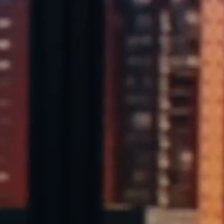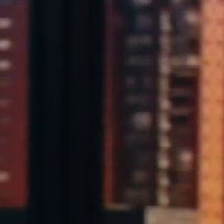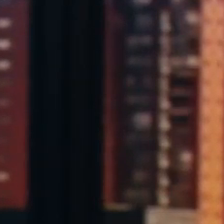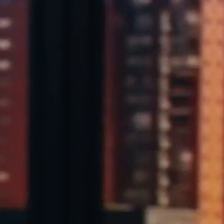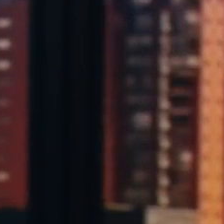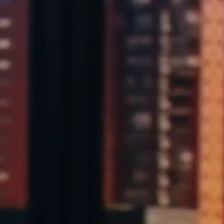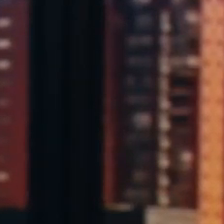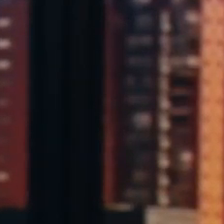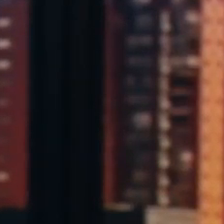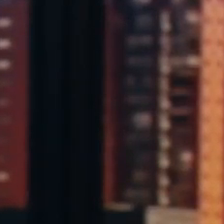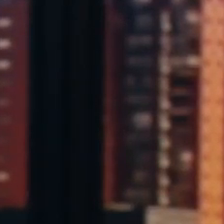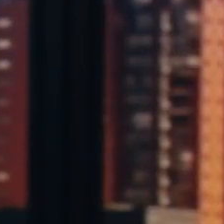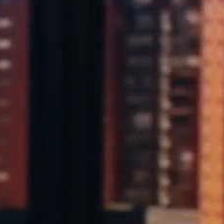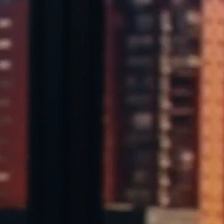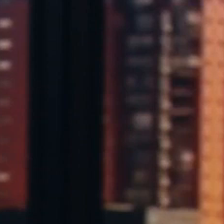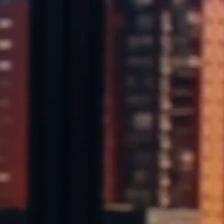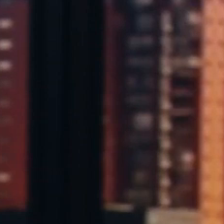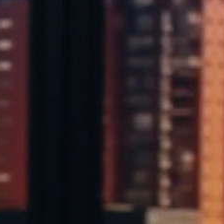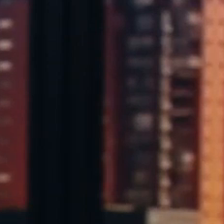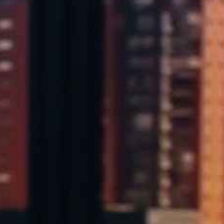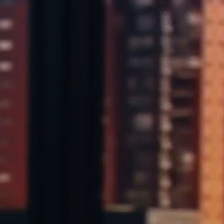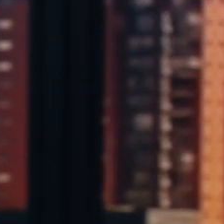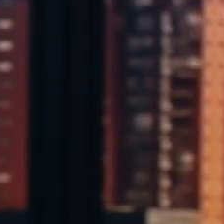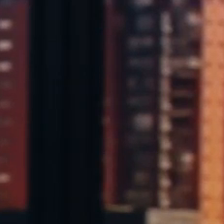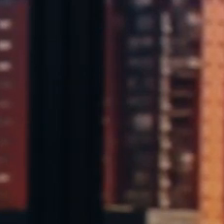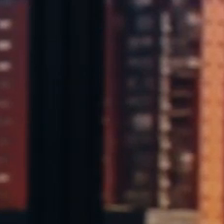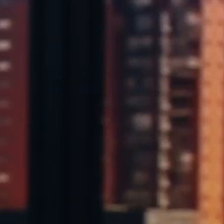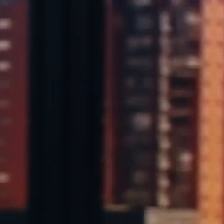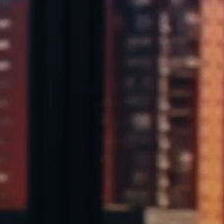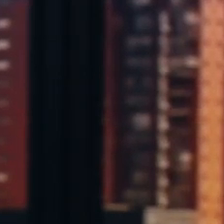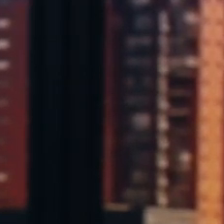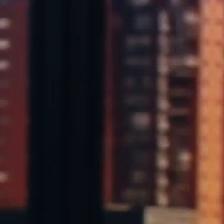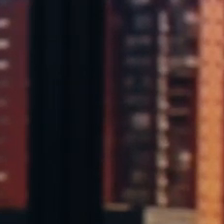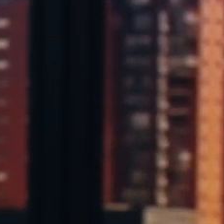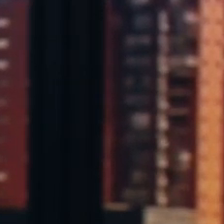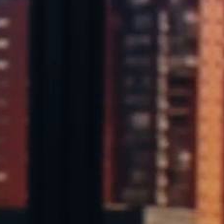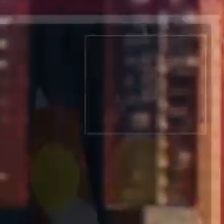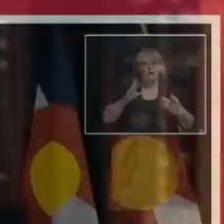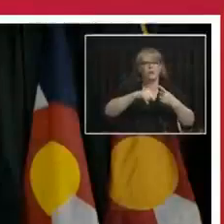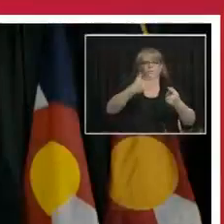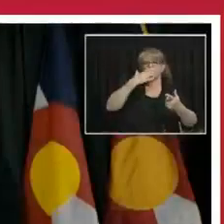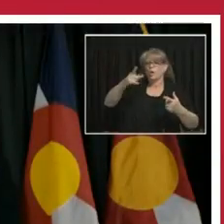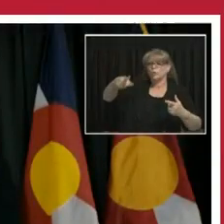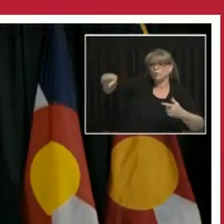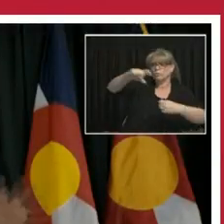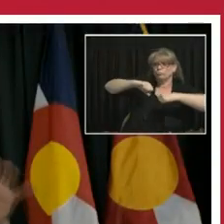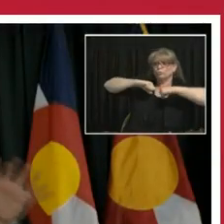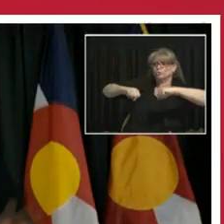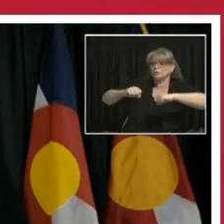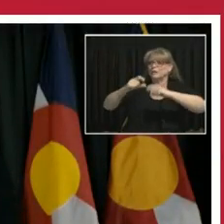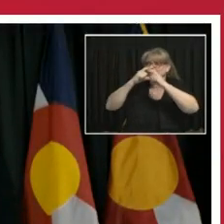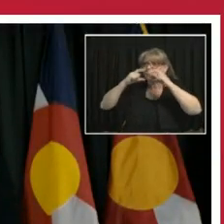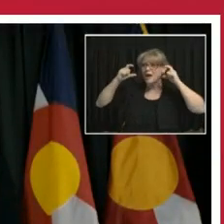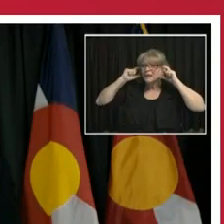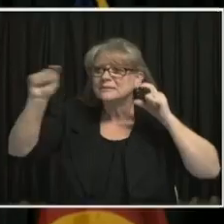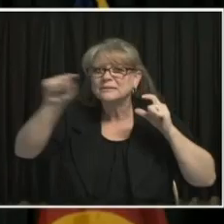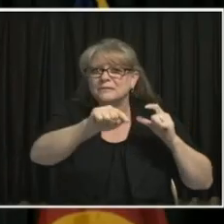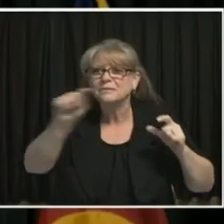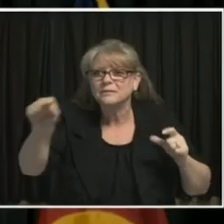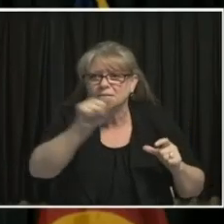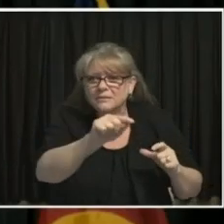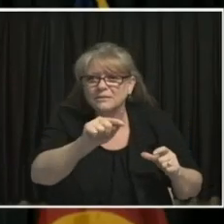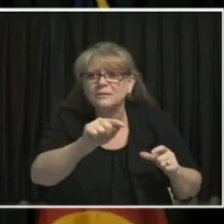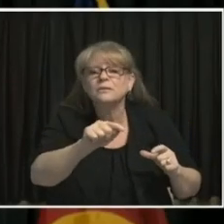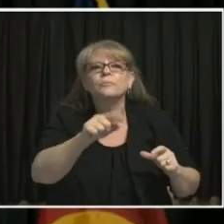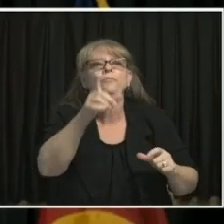For a quick update from Governor Polis on the state's battle with COVID-19. It's been an eventful weekend. Let's see what the governor has to say. 6